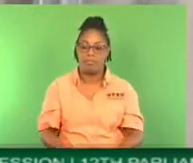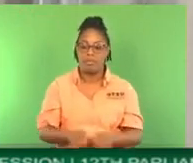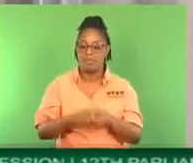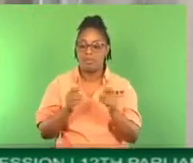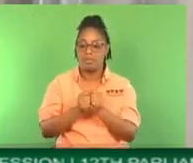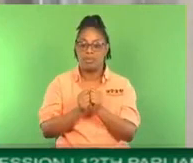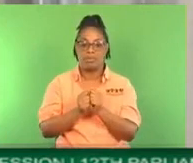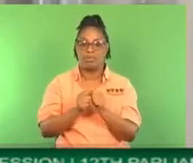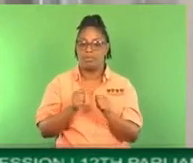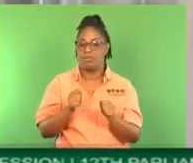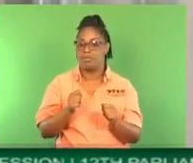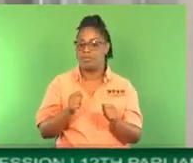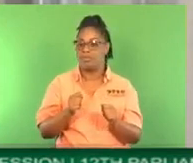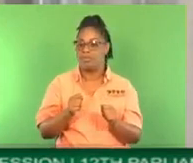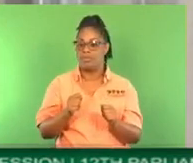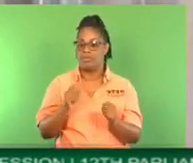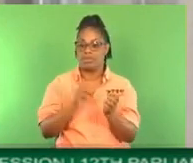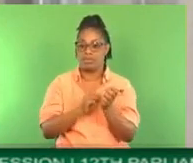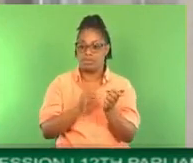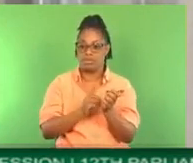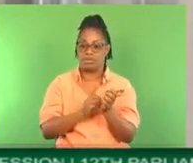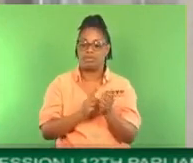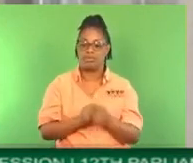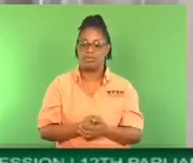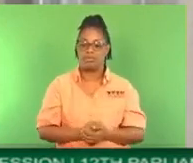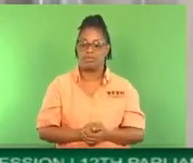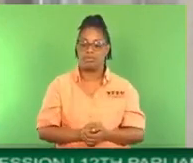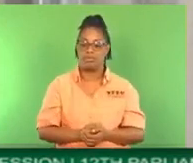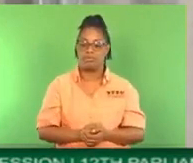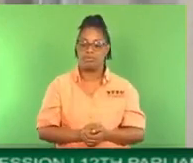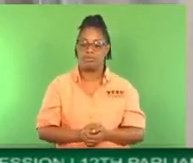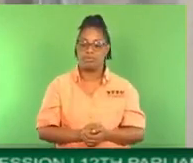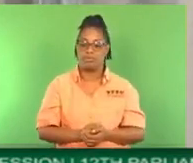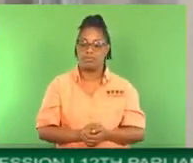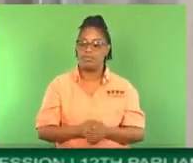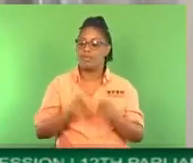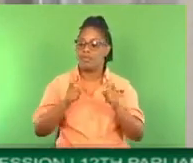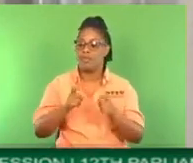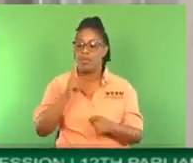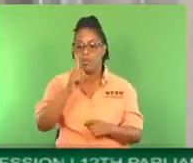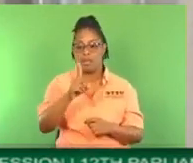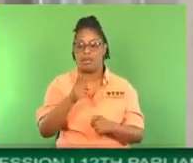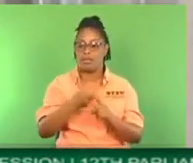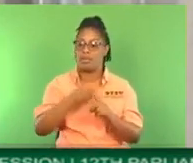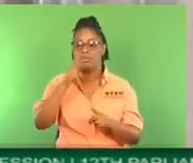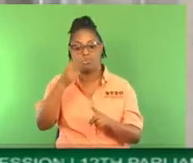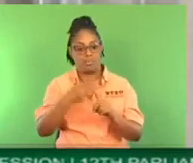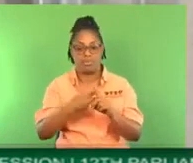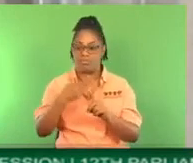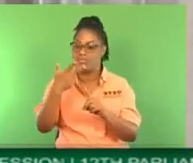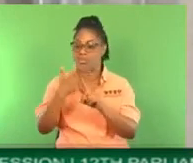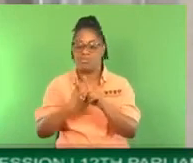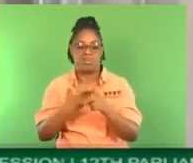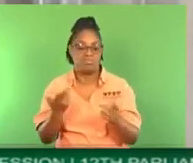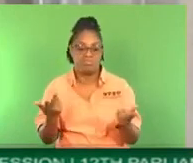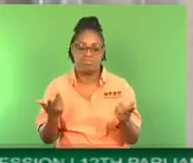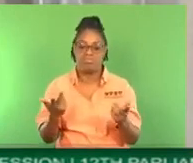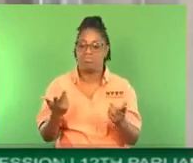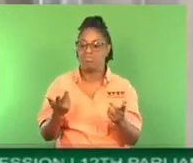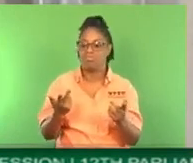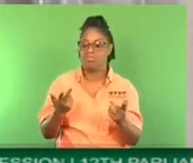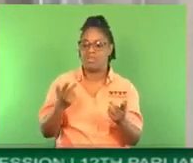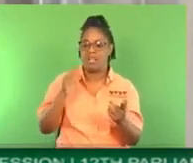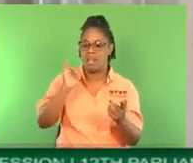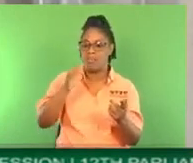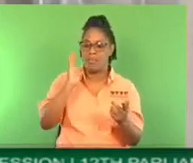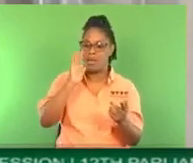them 1 month, 2 month, 3 month contract. That's happening for a year. That is no tenure of employment. So very soon, the more hospitals